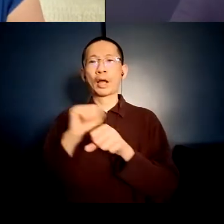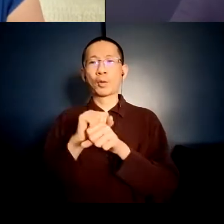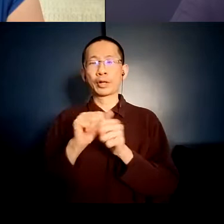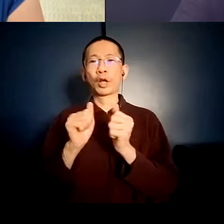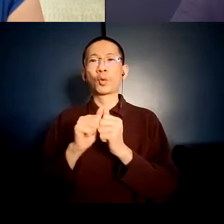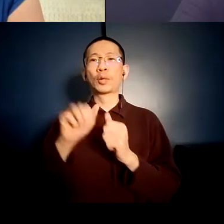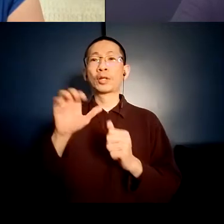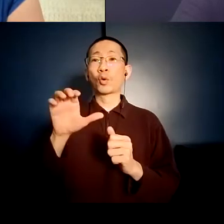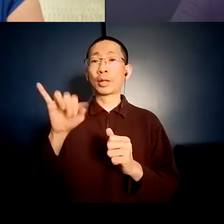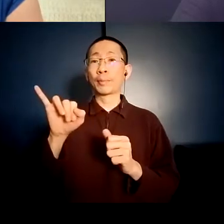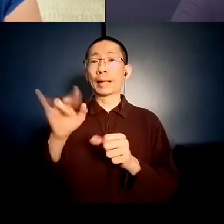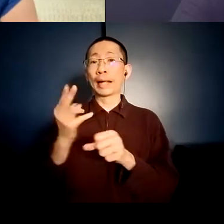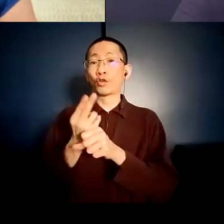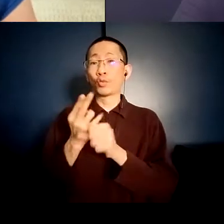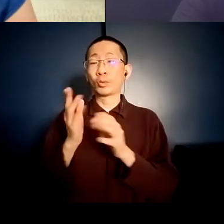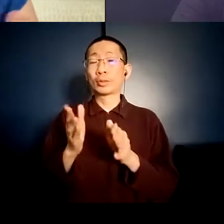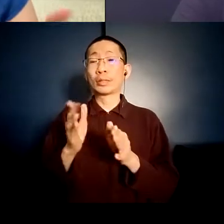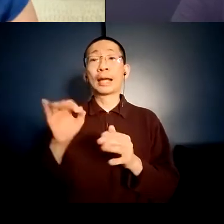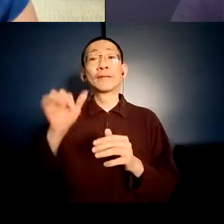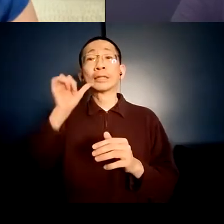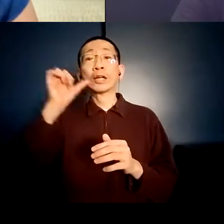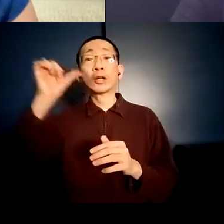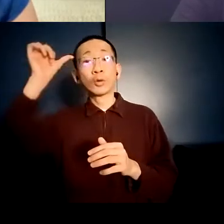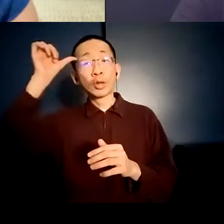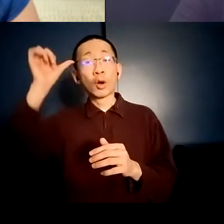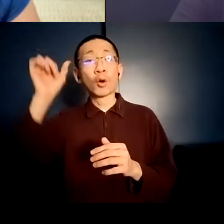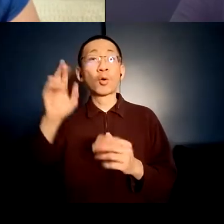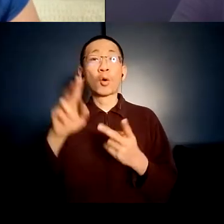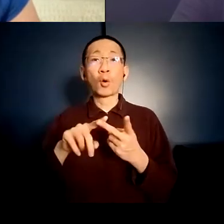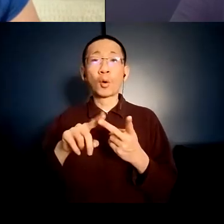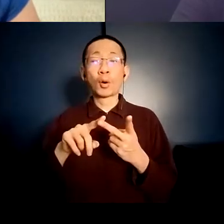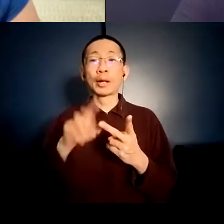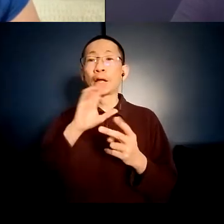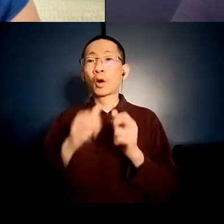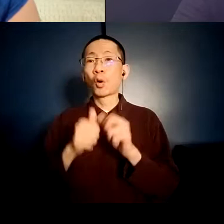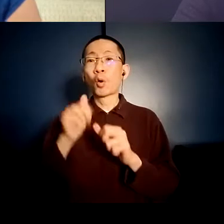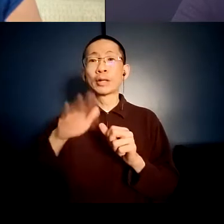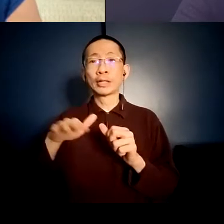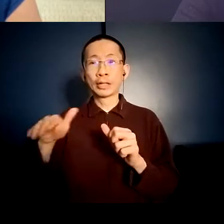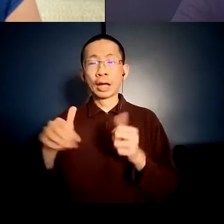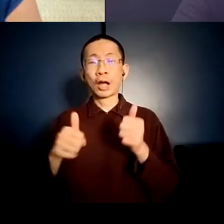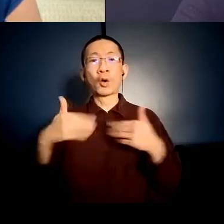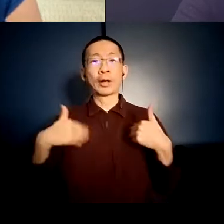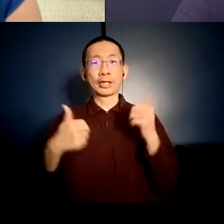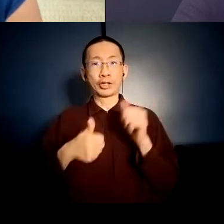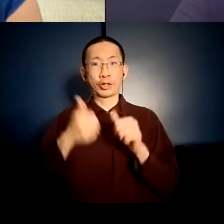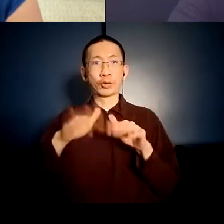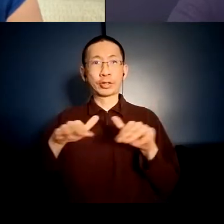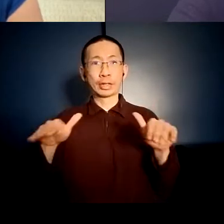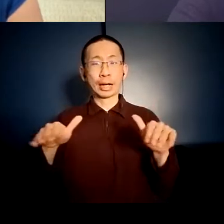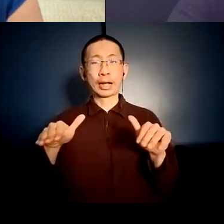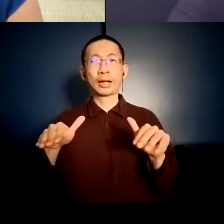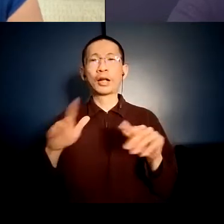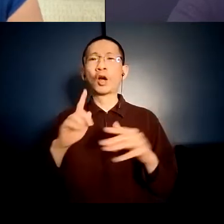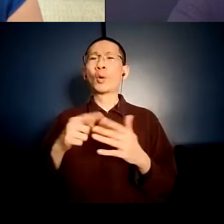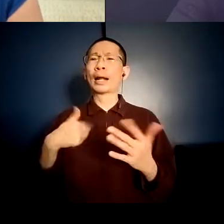cochlear implant users, whether it's an adult, whether we're talking about an older child or a younger child. What